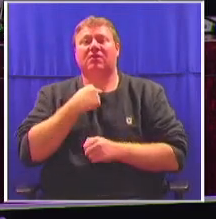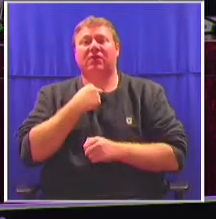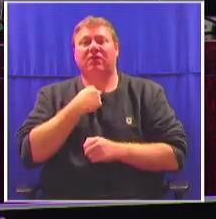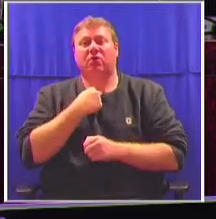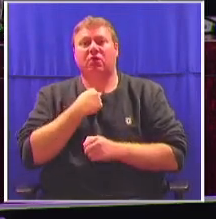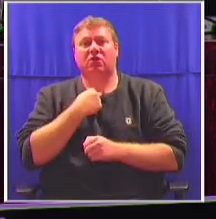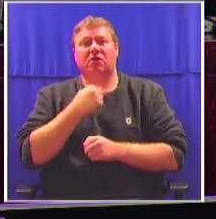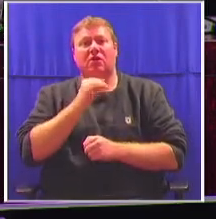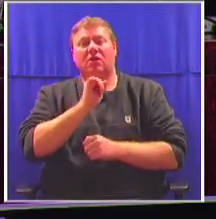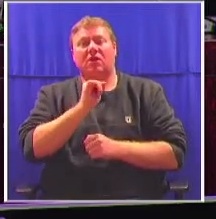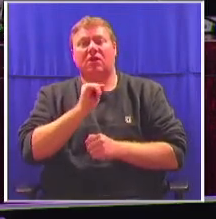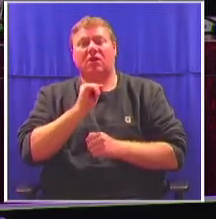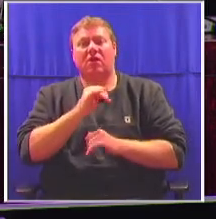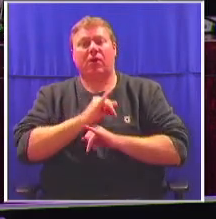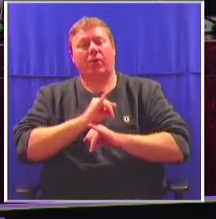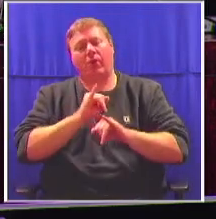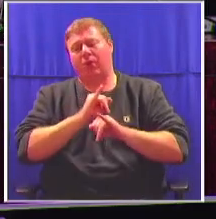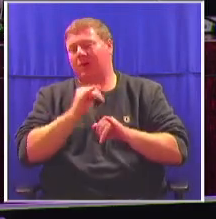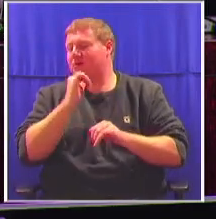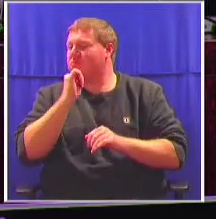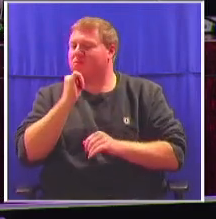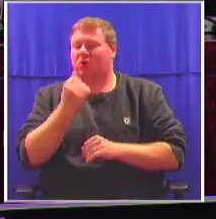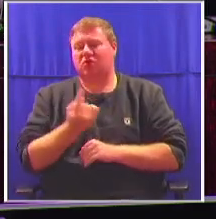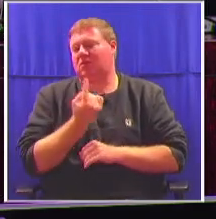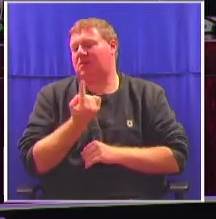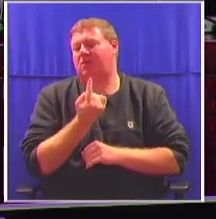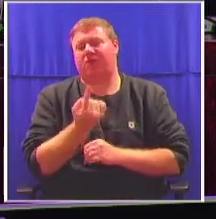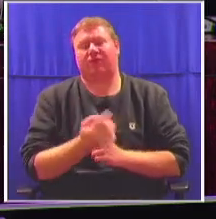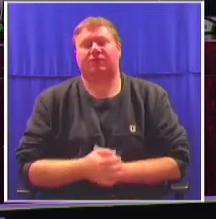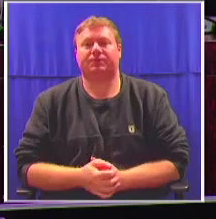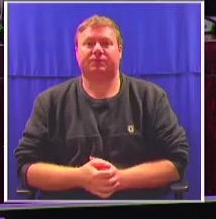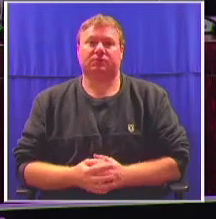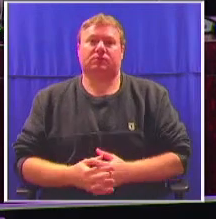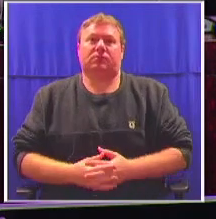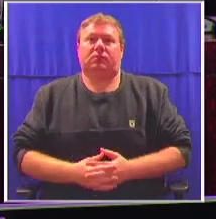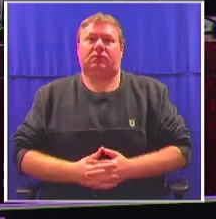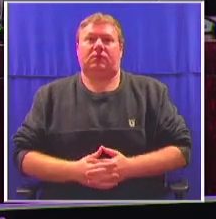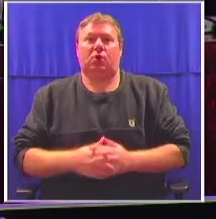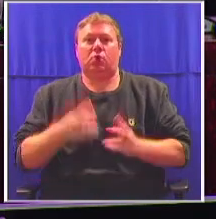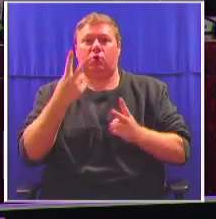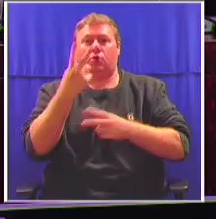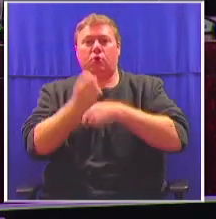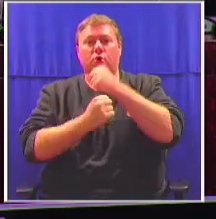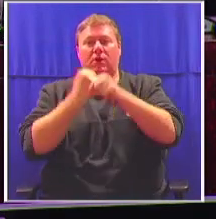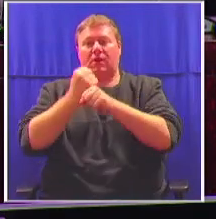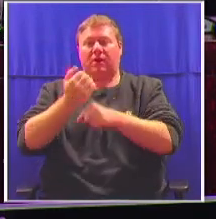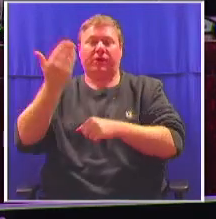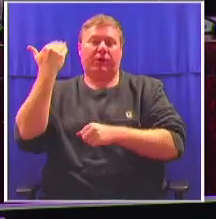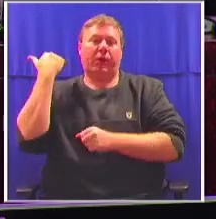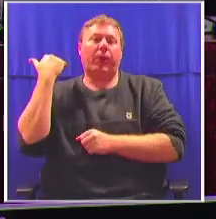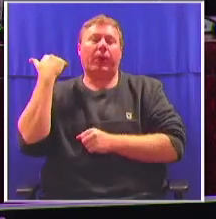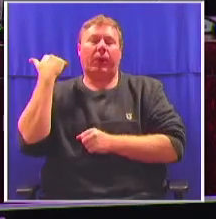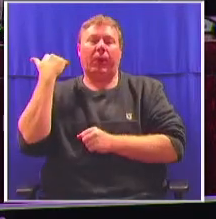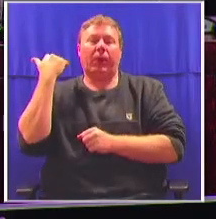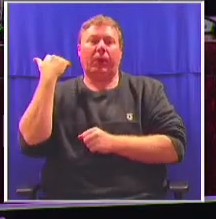their plight is not an isolated one. 2 years ago, this